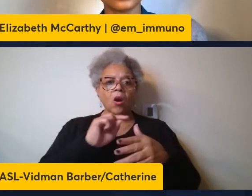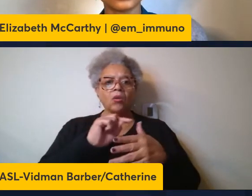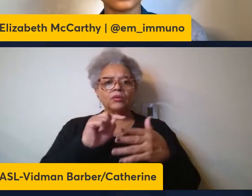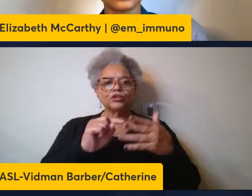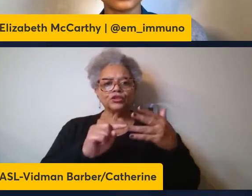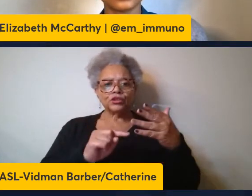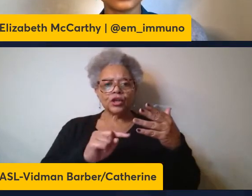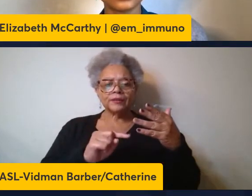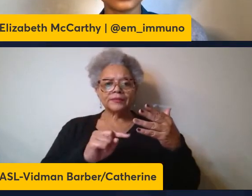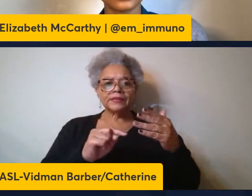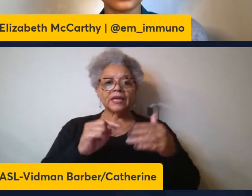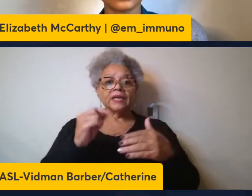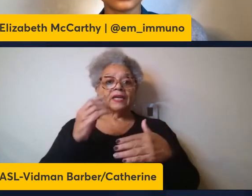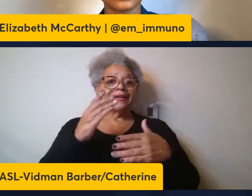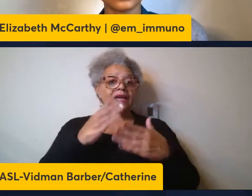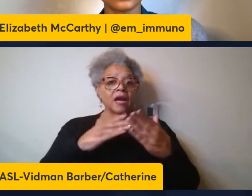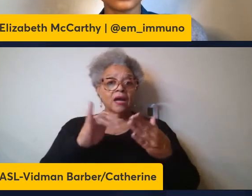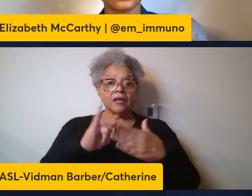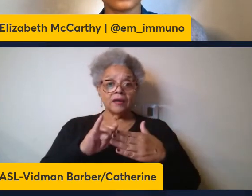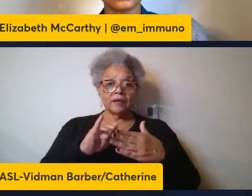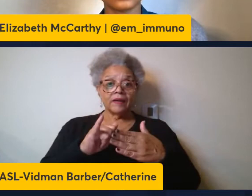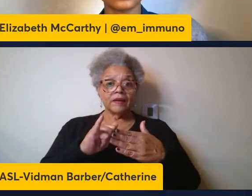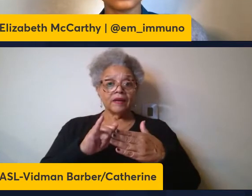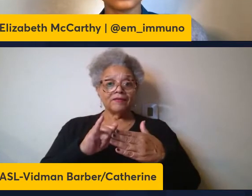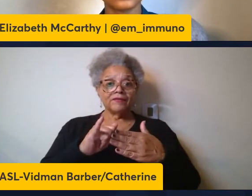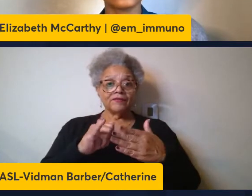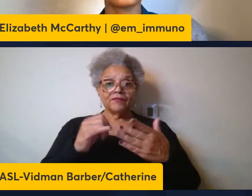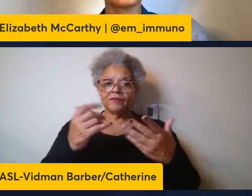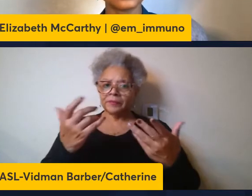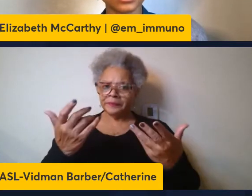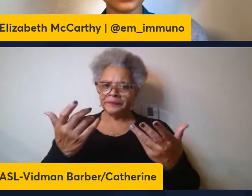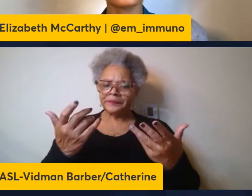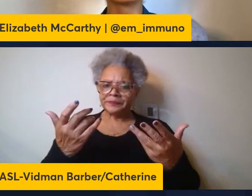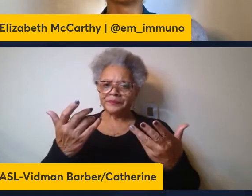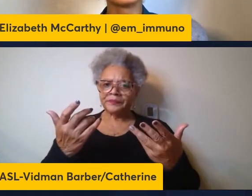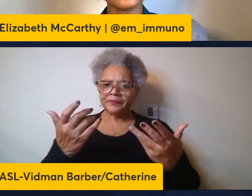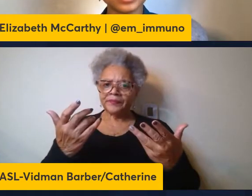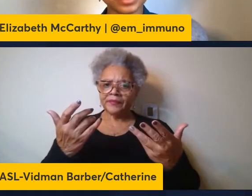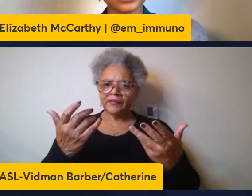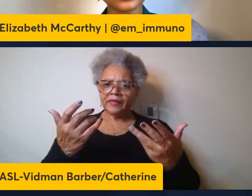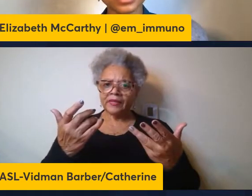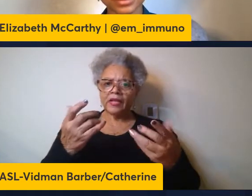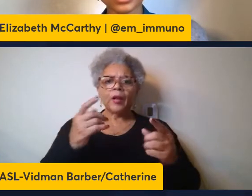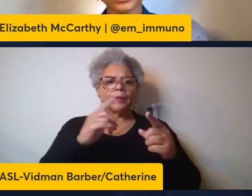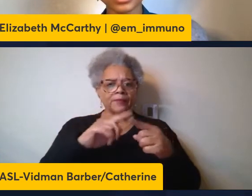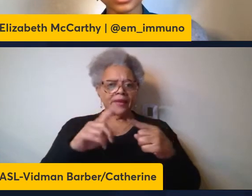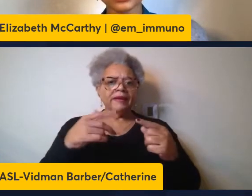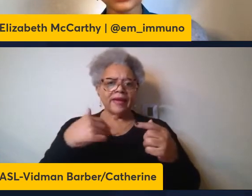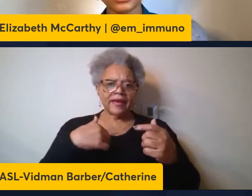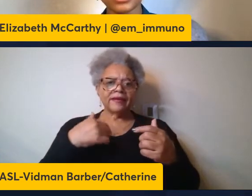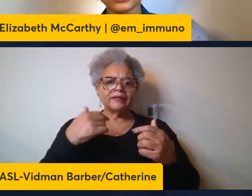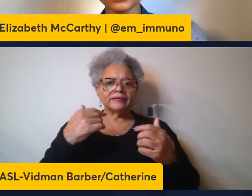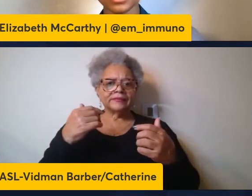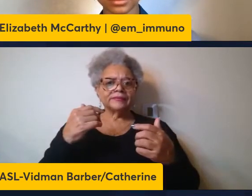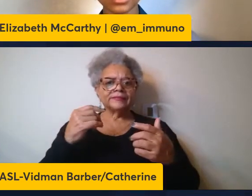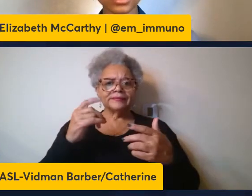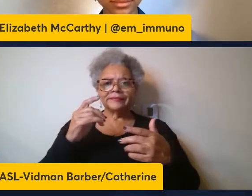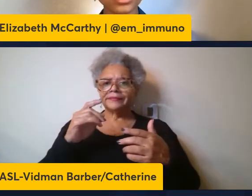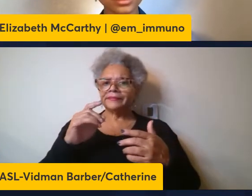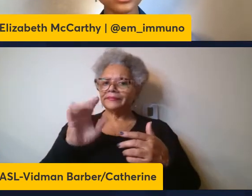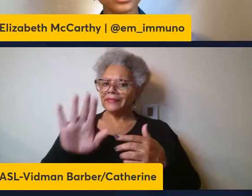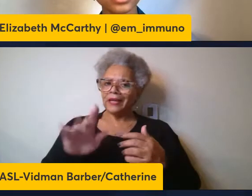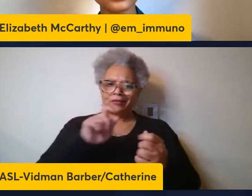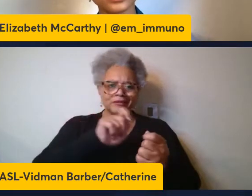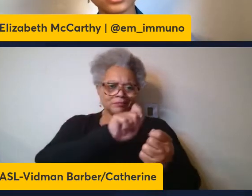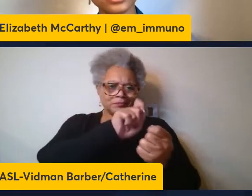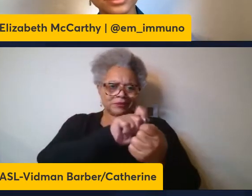are somewhat overlapping, in some places, but they also have their own specificities. And